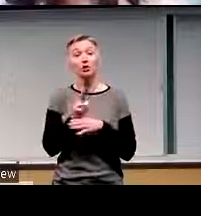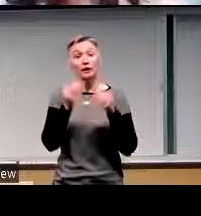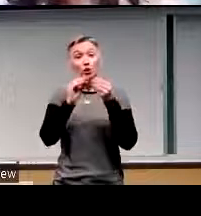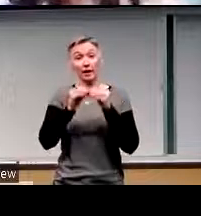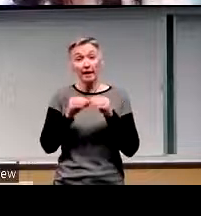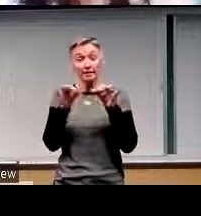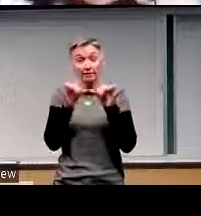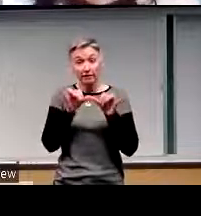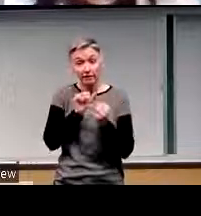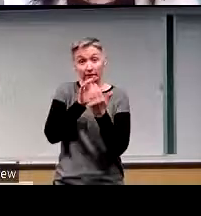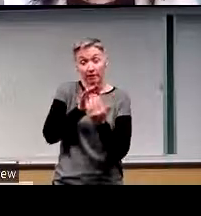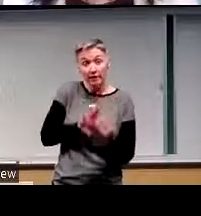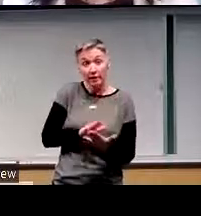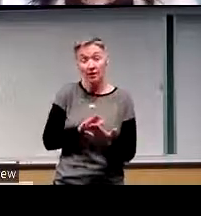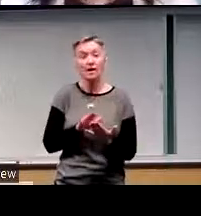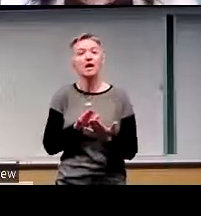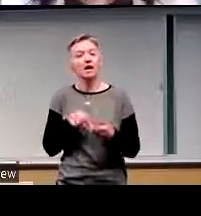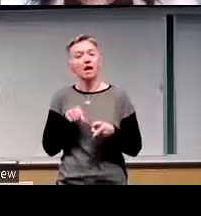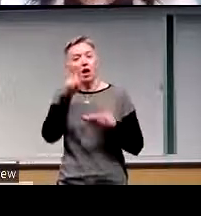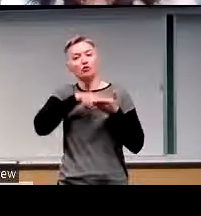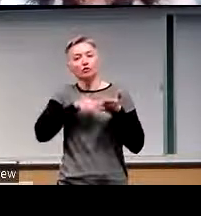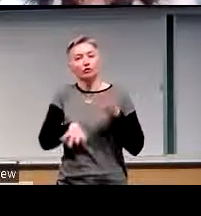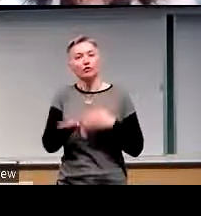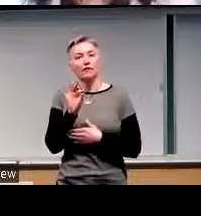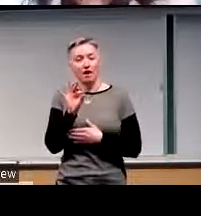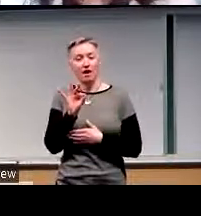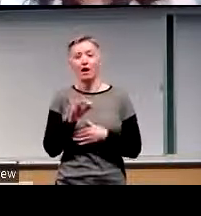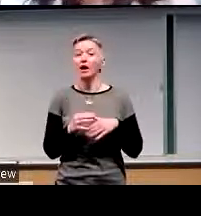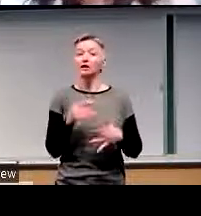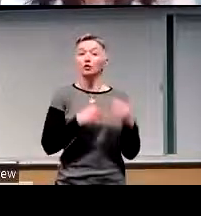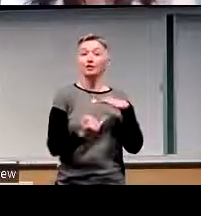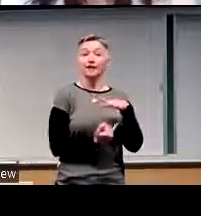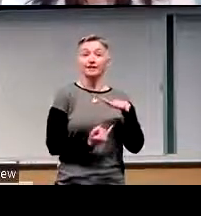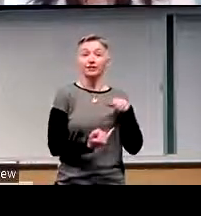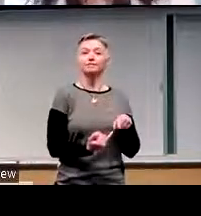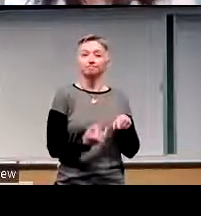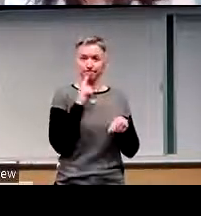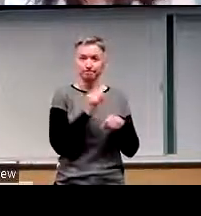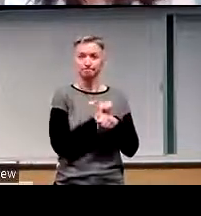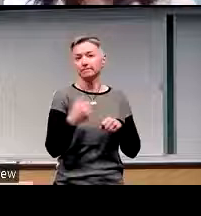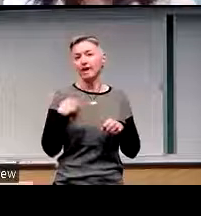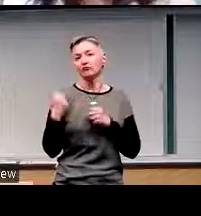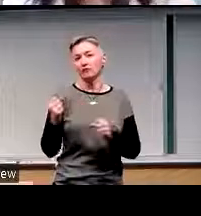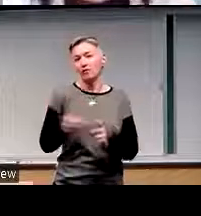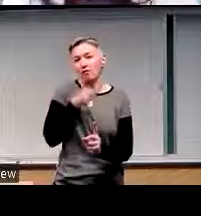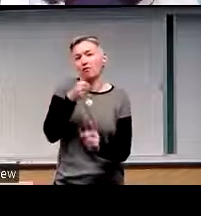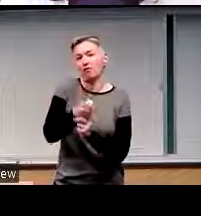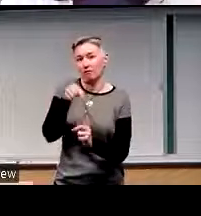for endogeneity, researchers do find that social isolation has strong effects on psychiatric